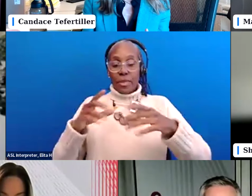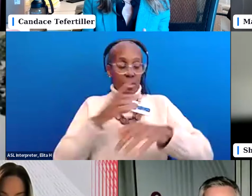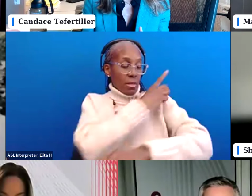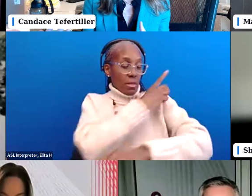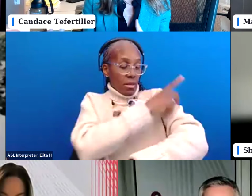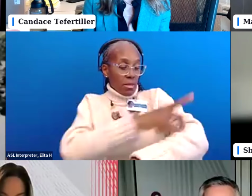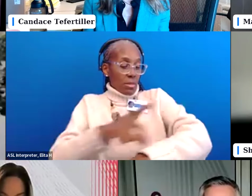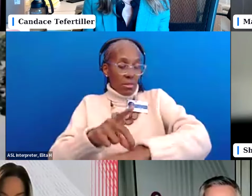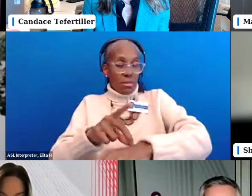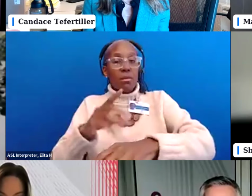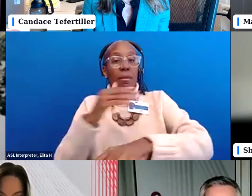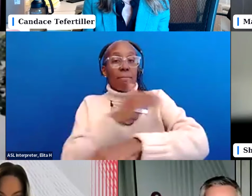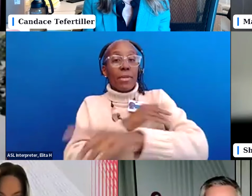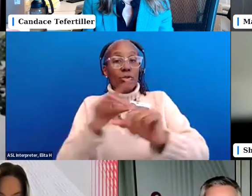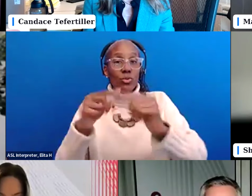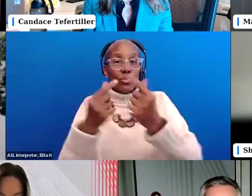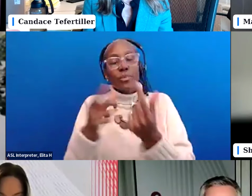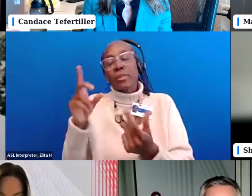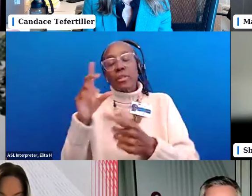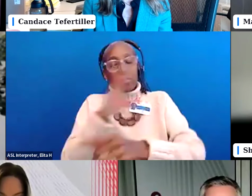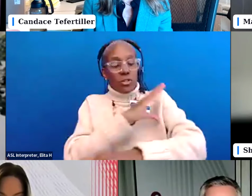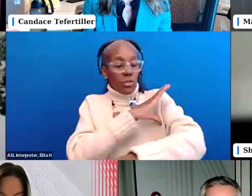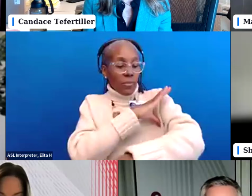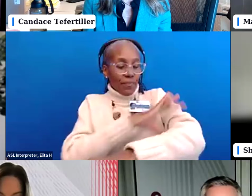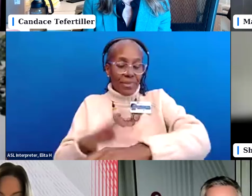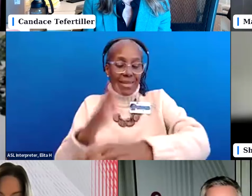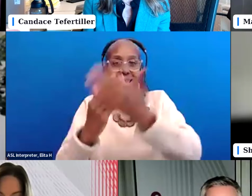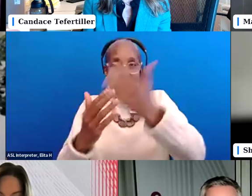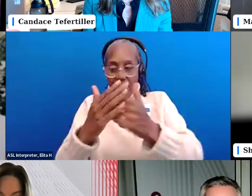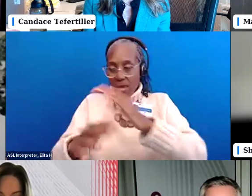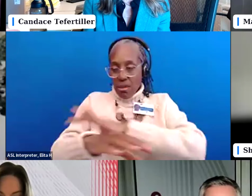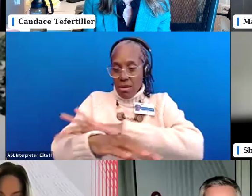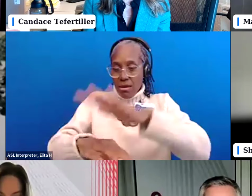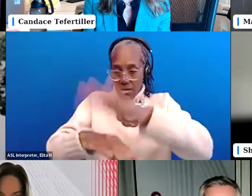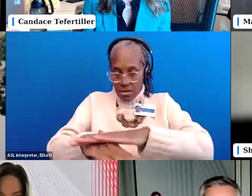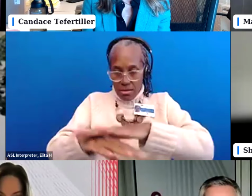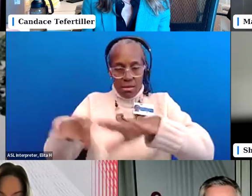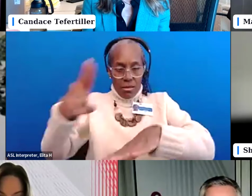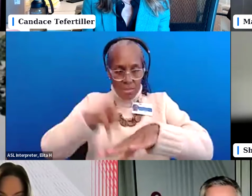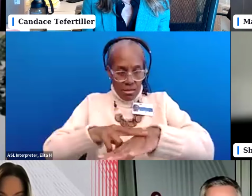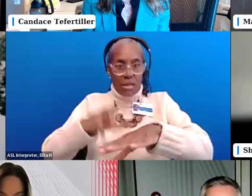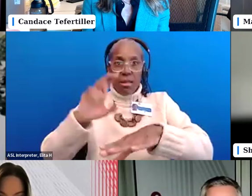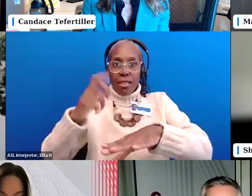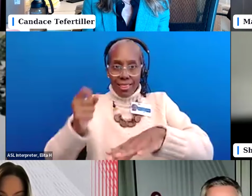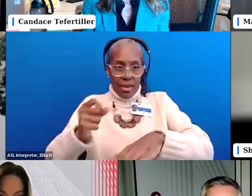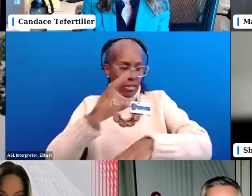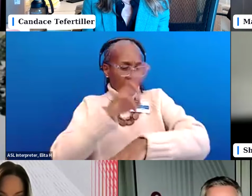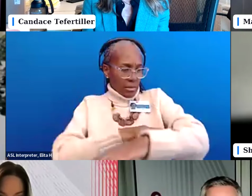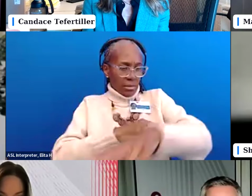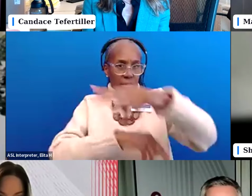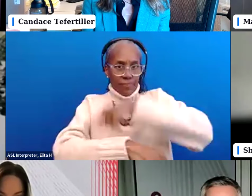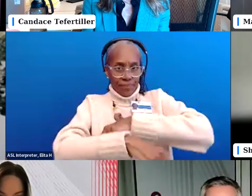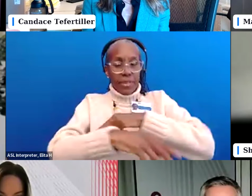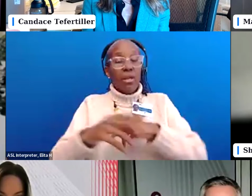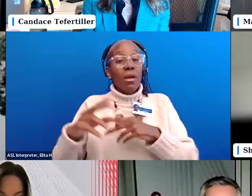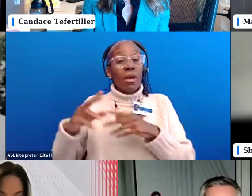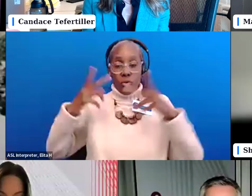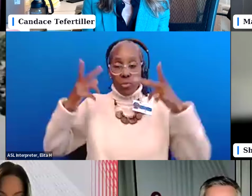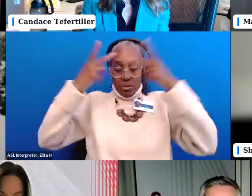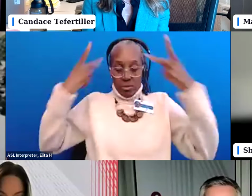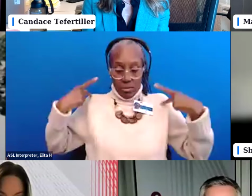usually like in the hands or the legs. So we're putting them directly on those body parts. And then the peripheral nerves